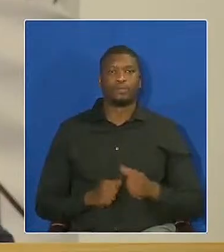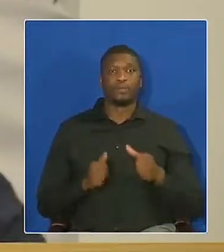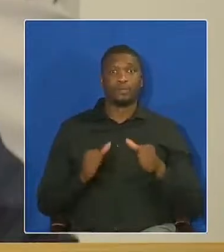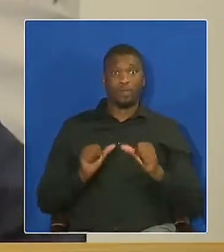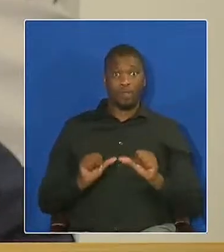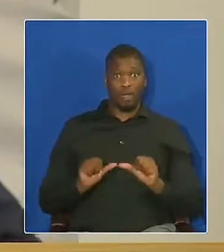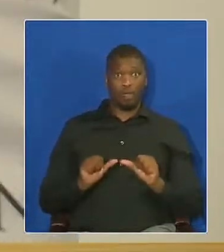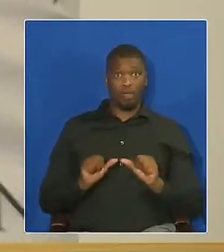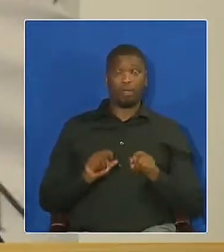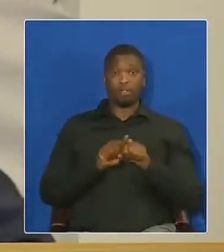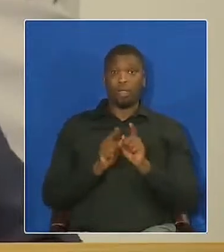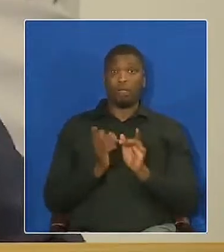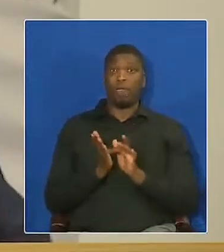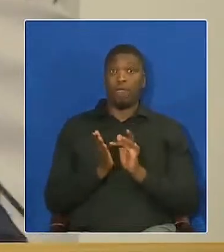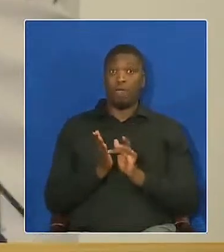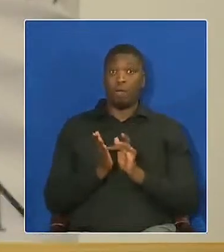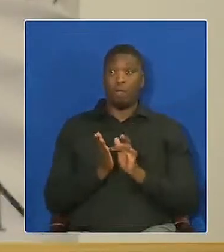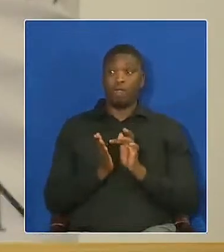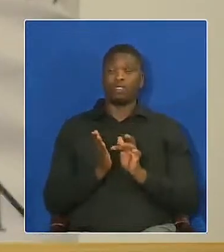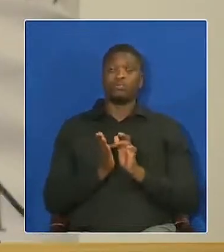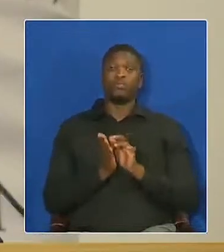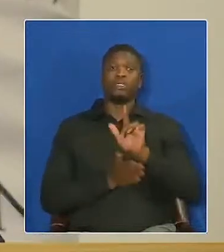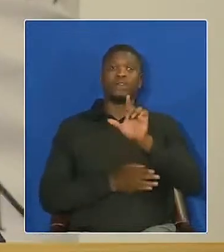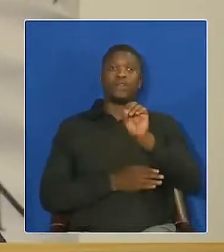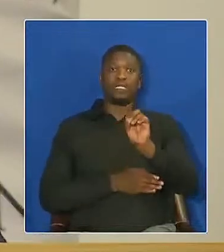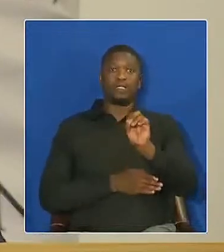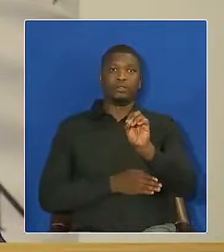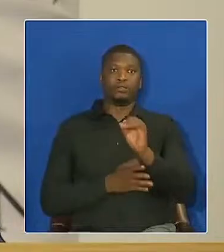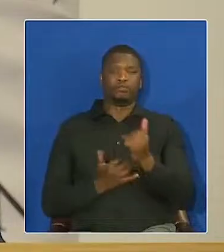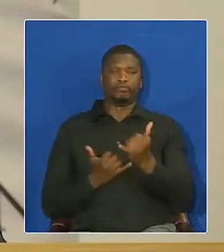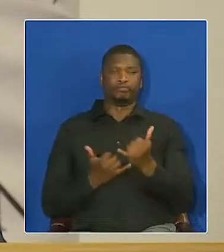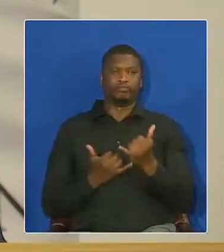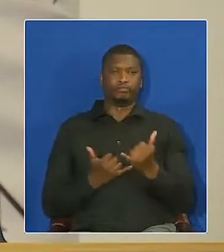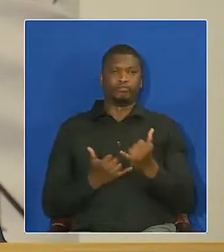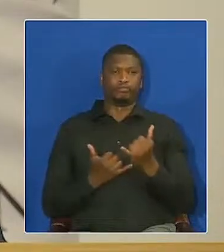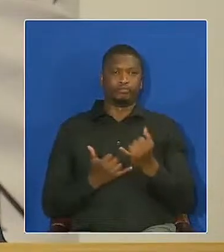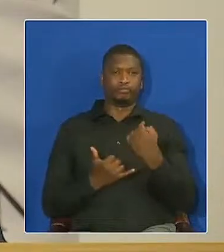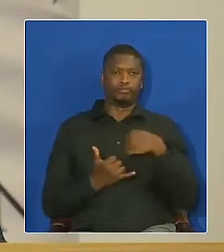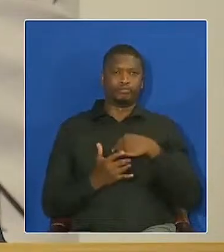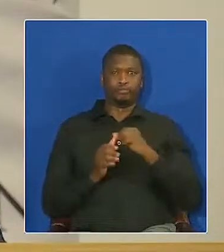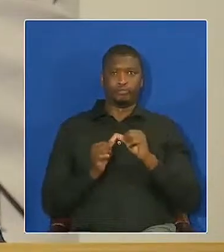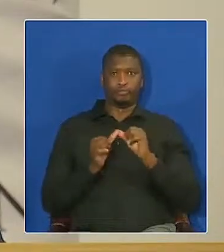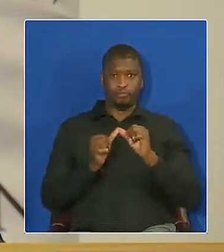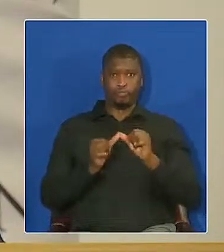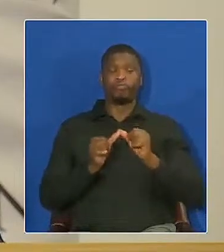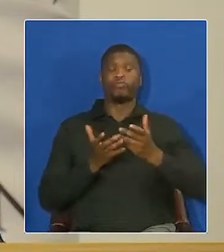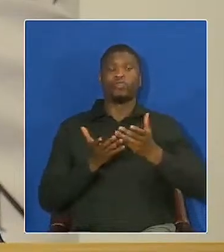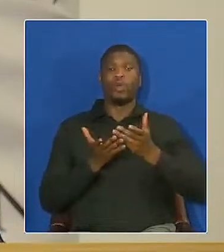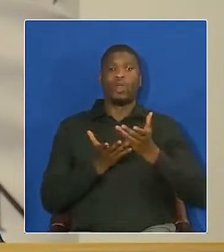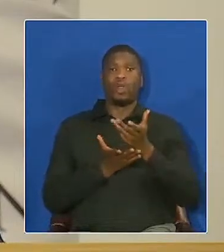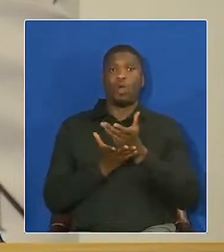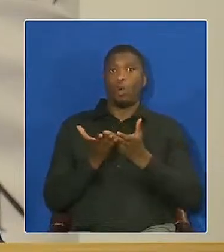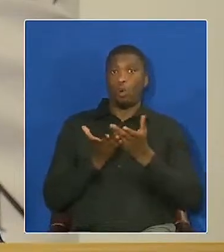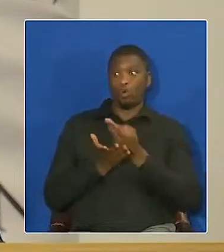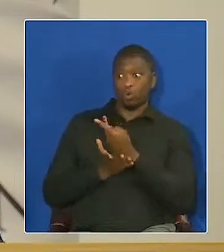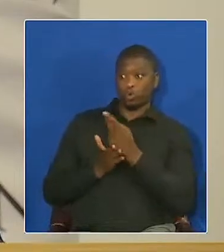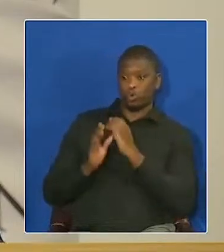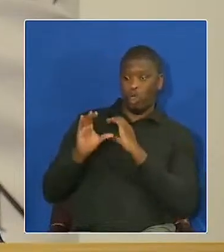Then on the same page 70, we are now moving on with the communication starting